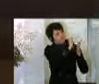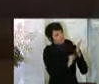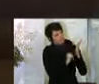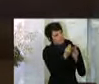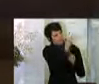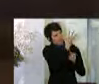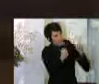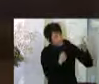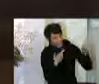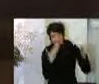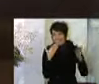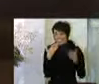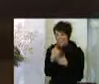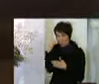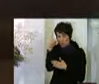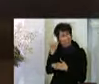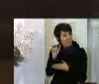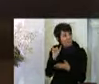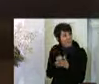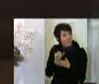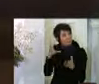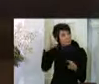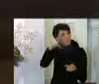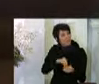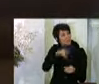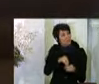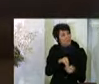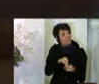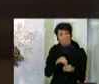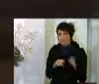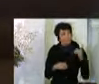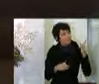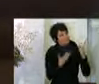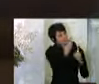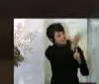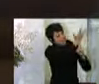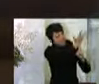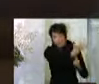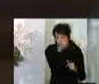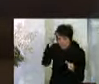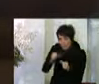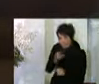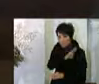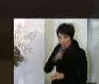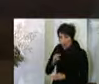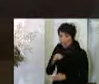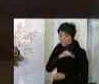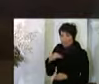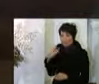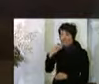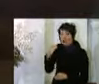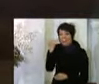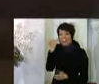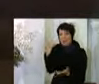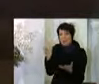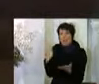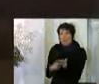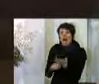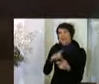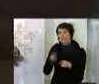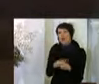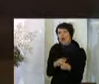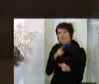here last week, so I want to thank them for their participation in illumination. Remember, there's board members outside if you would like to talk about your pledge